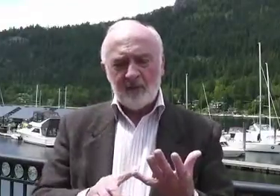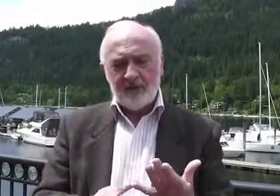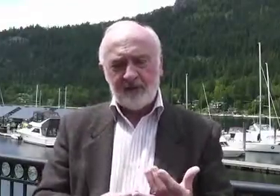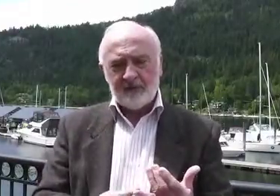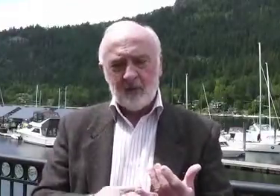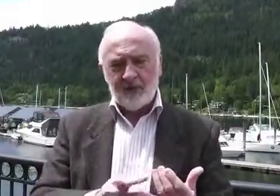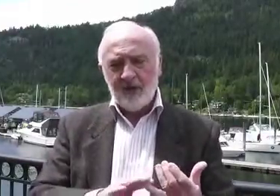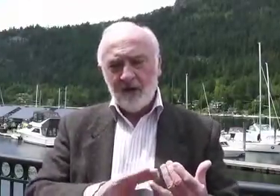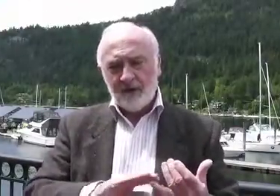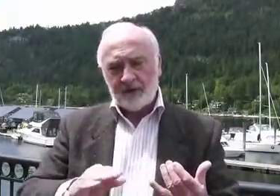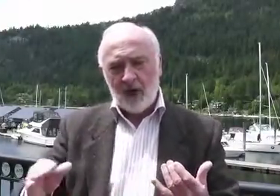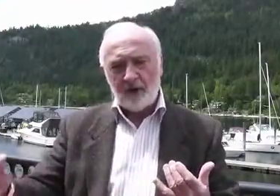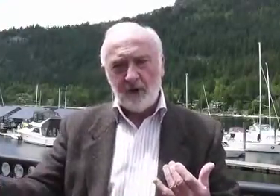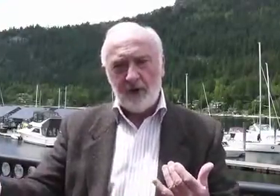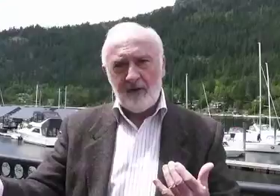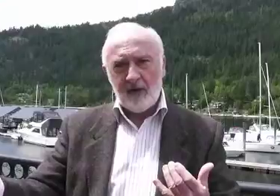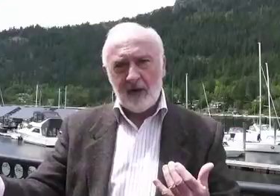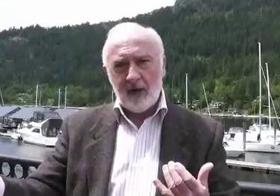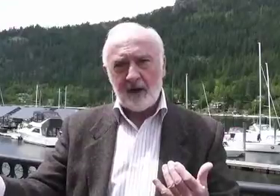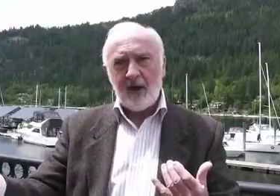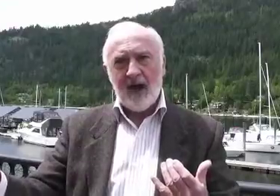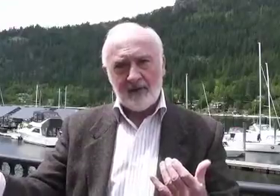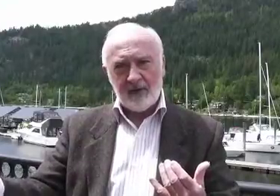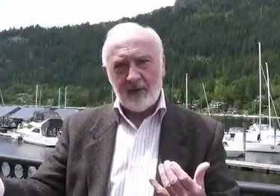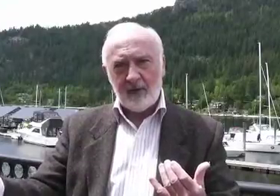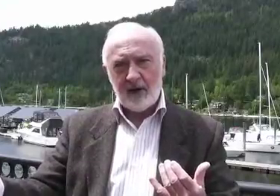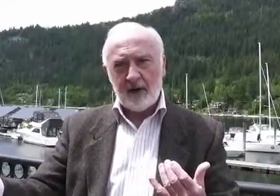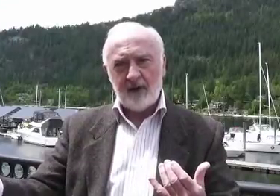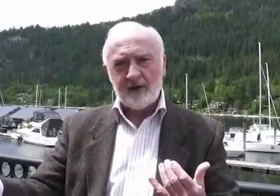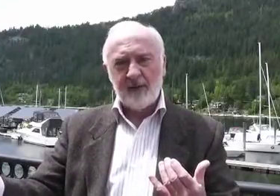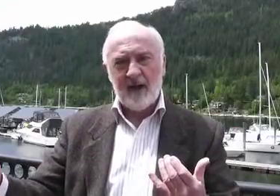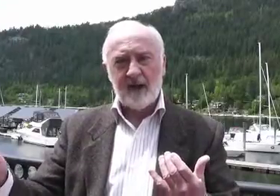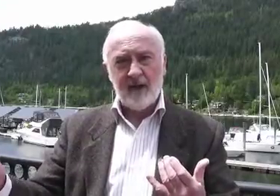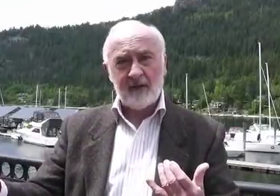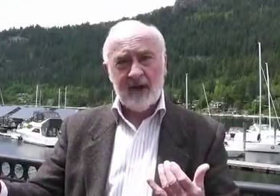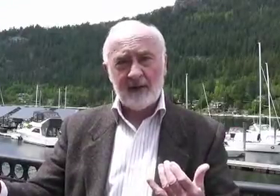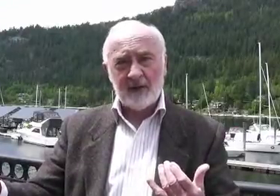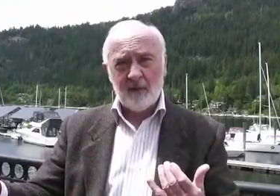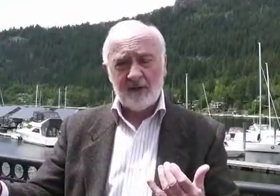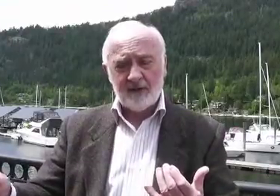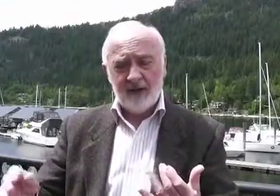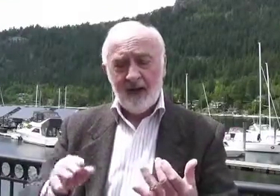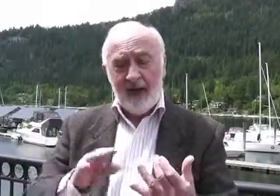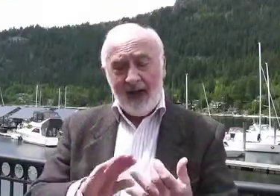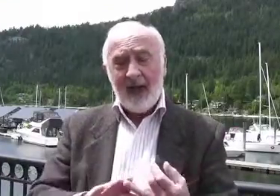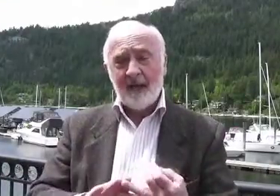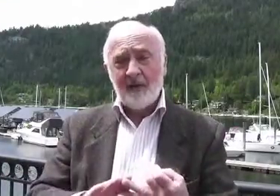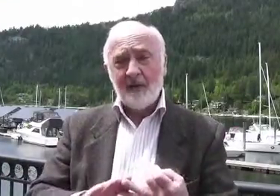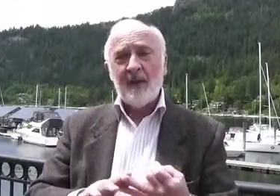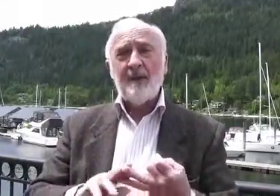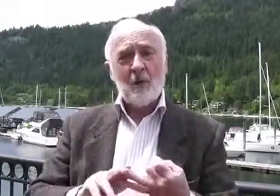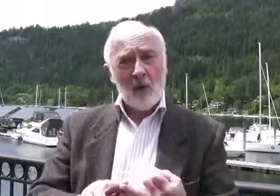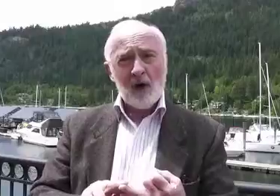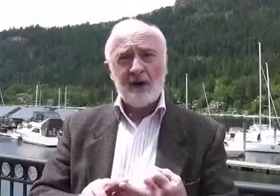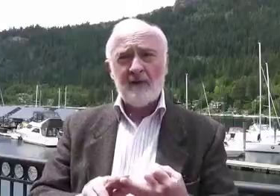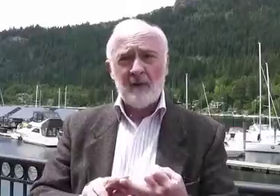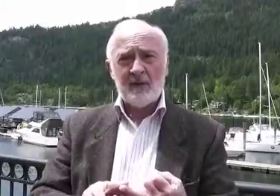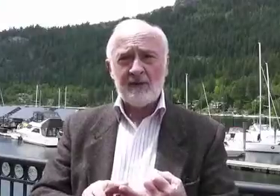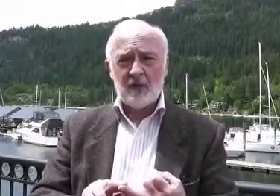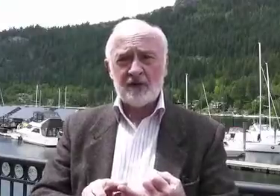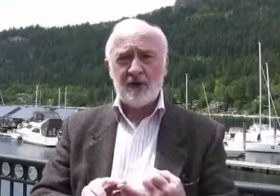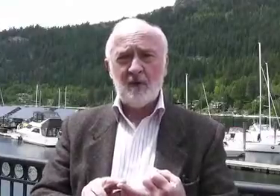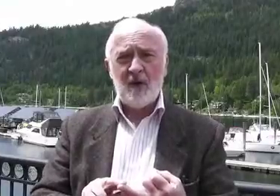been successful because there's continuity for the client after they've created the business plan and they've established the business, and the quality